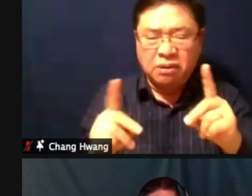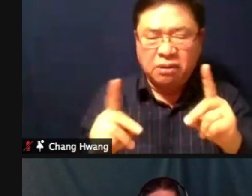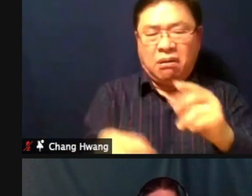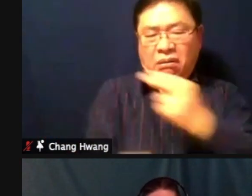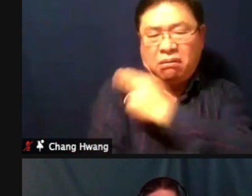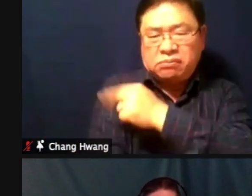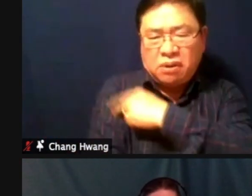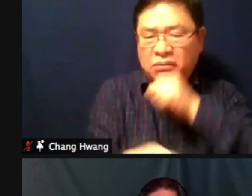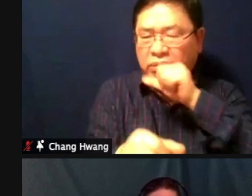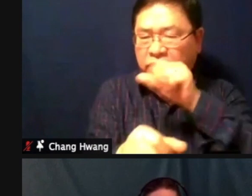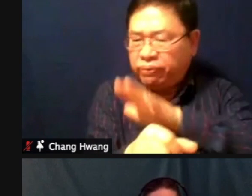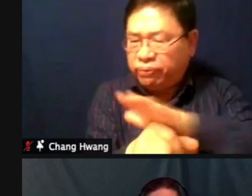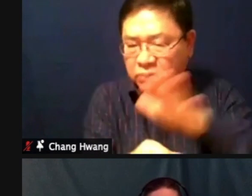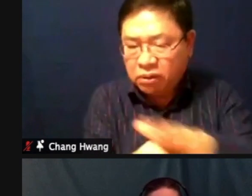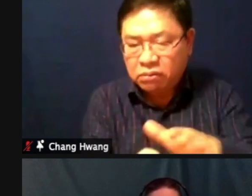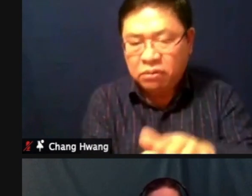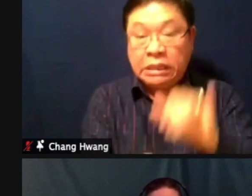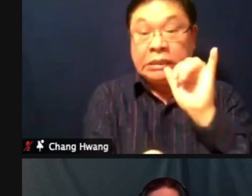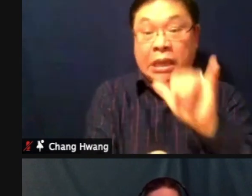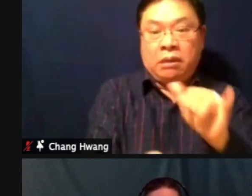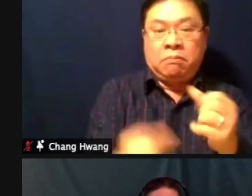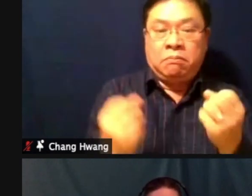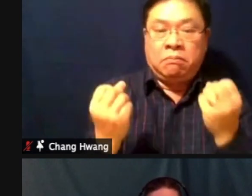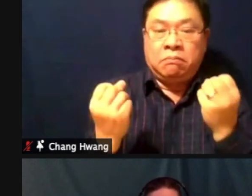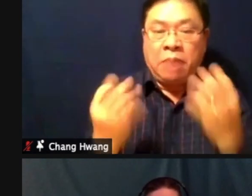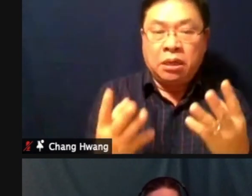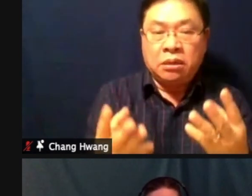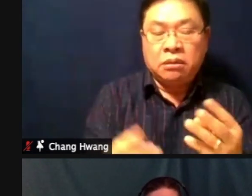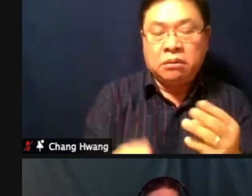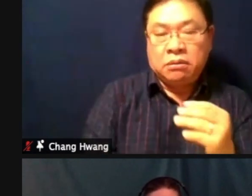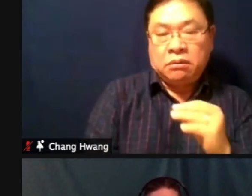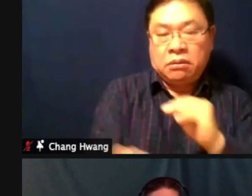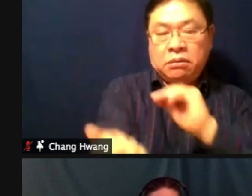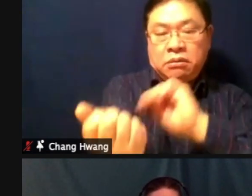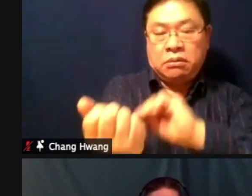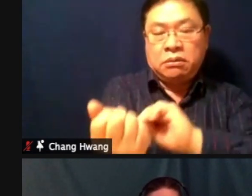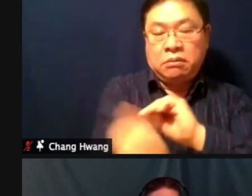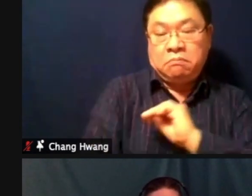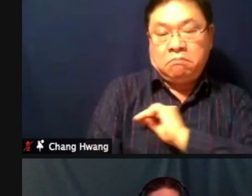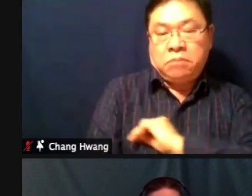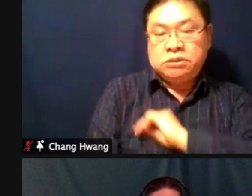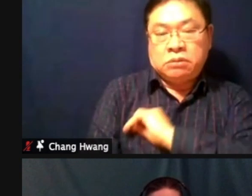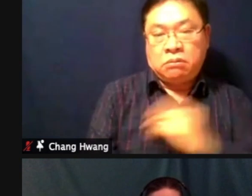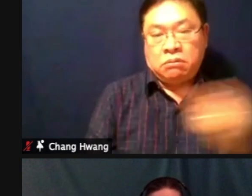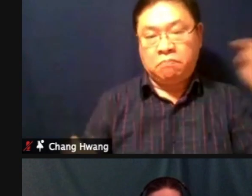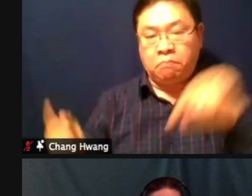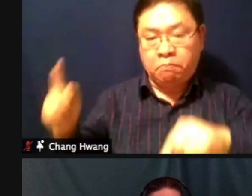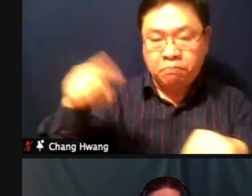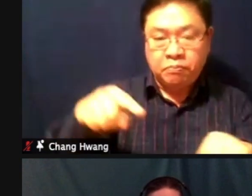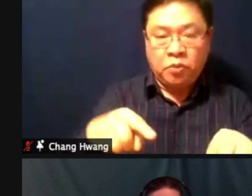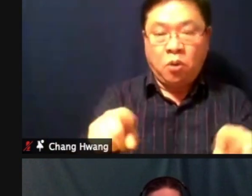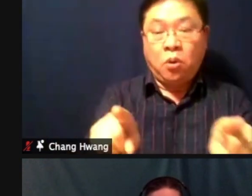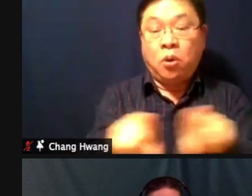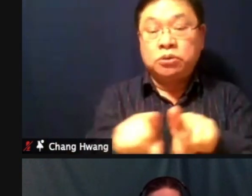Hospitals, healthcare needs were high. There were not enough. And so many of those